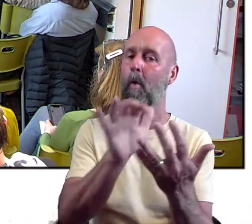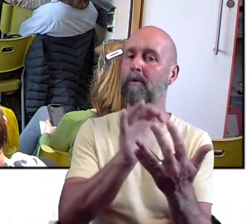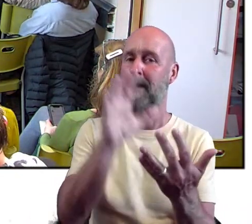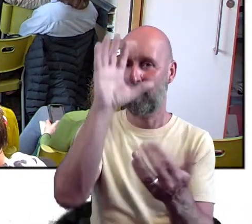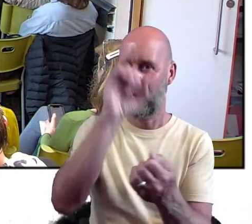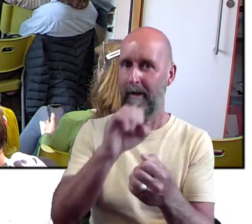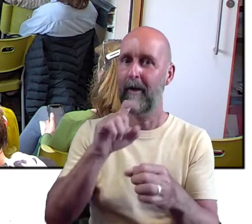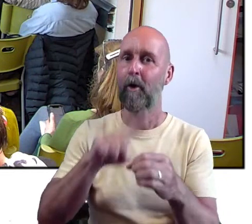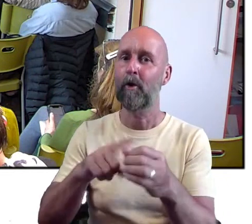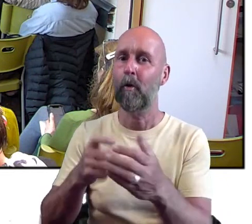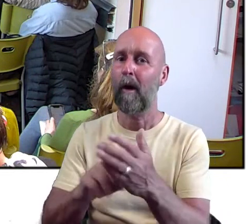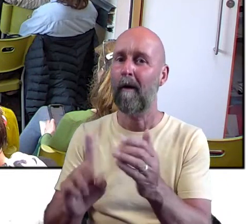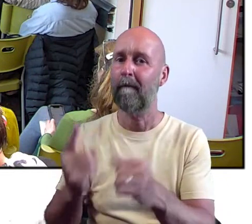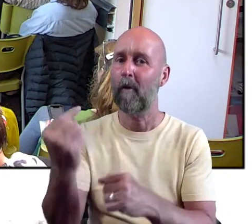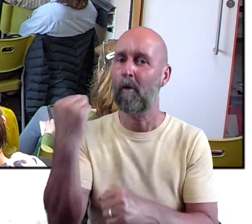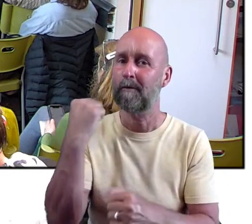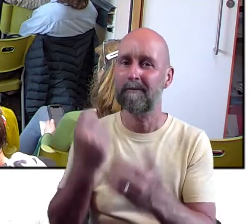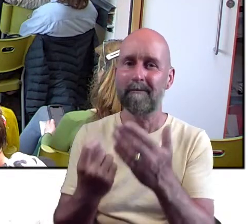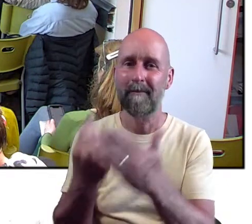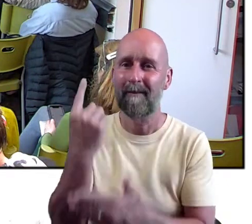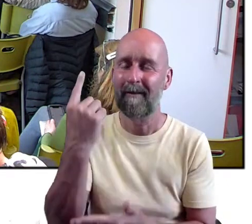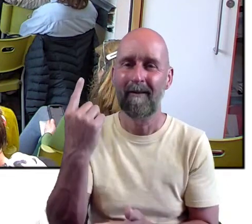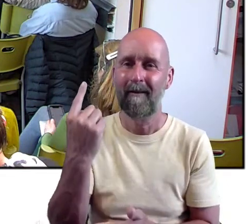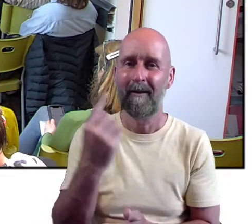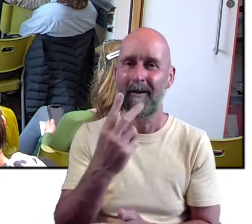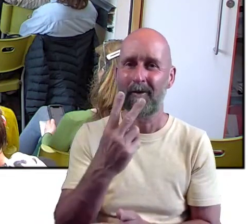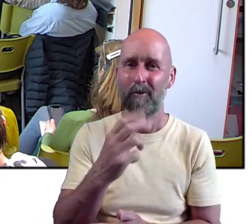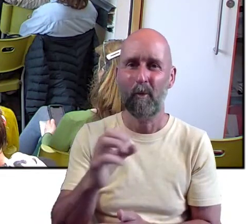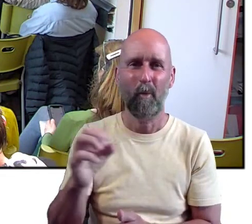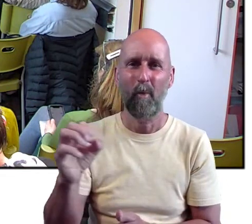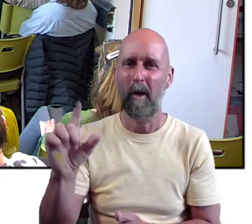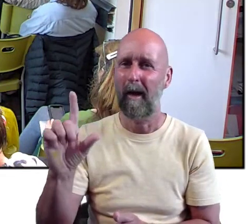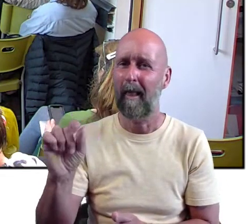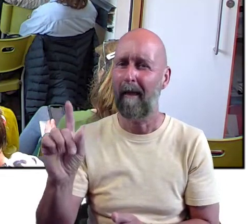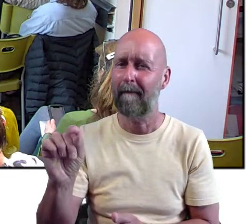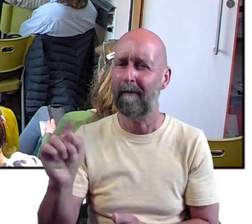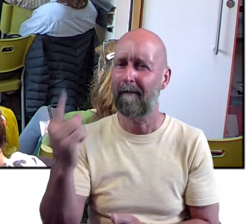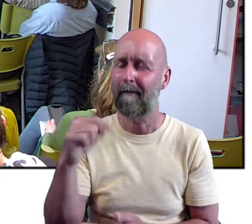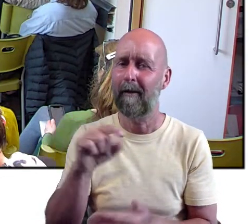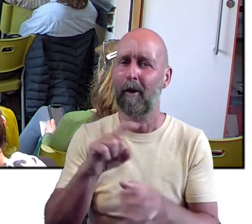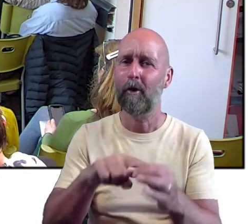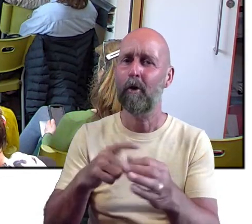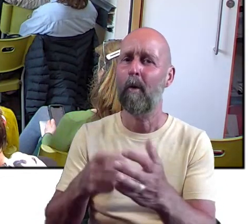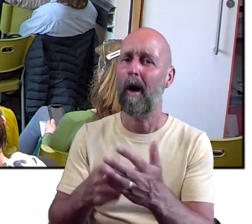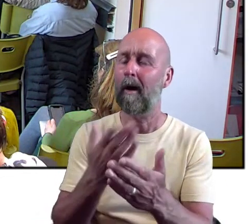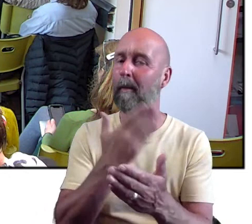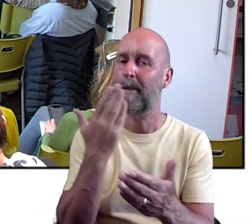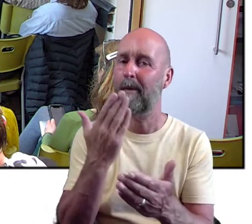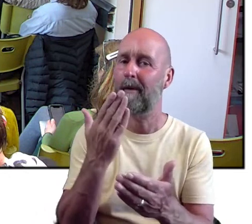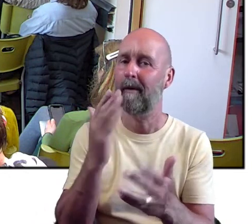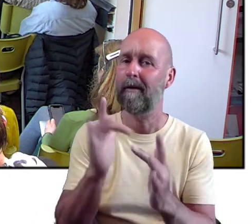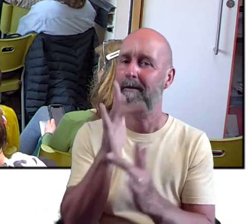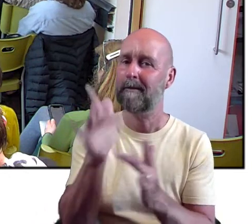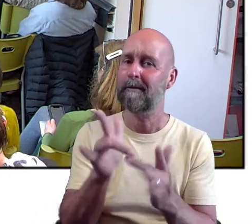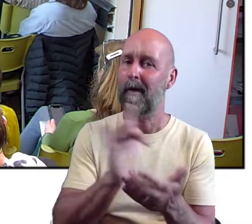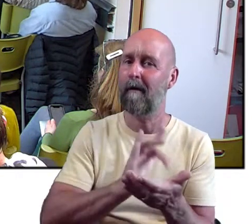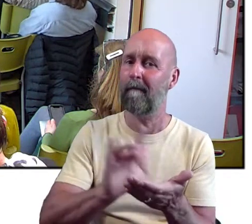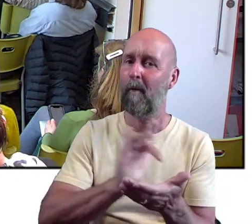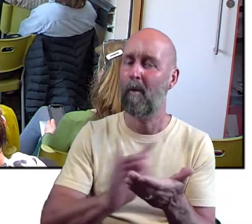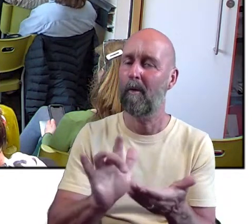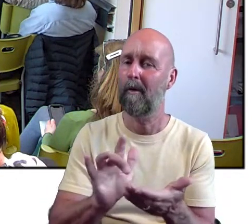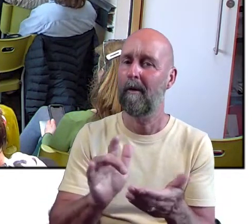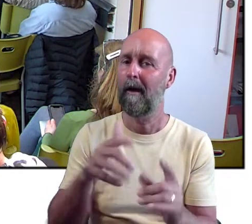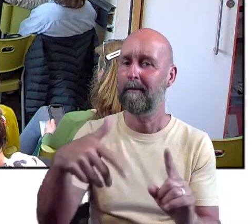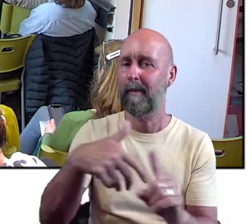were first like a thing in like, I don't know, 2011 or something. I remember I didn't have a smartphone at that time. I was like a bit behind the times, and I was